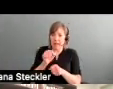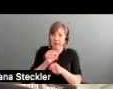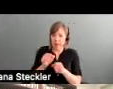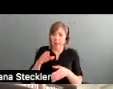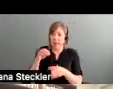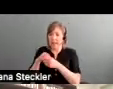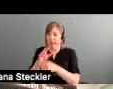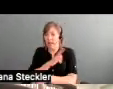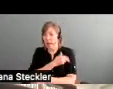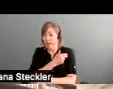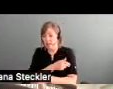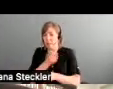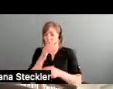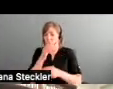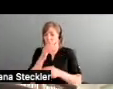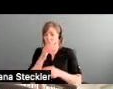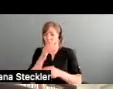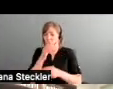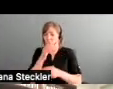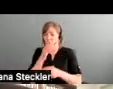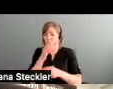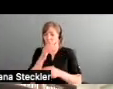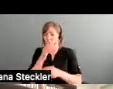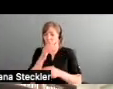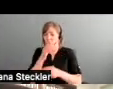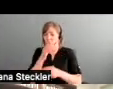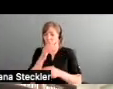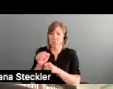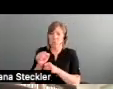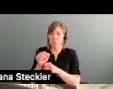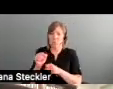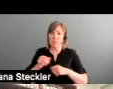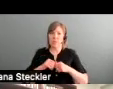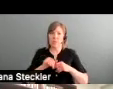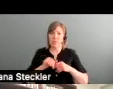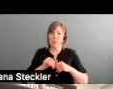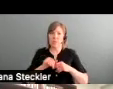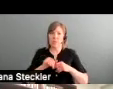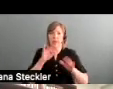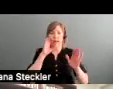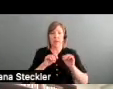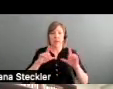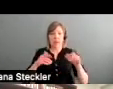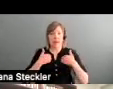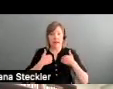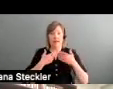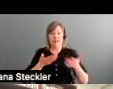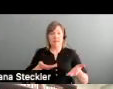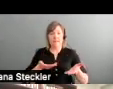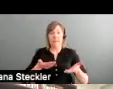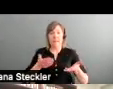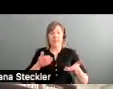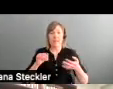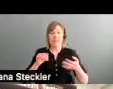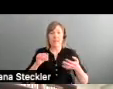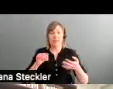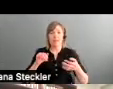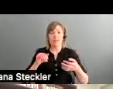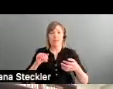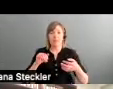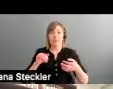either inside the hospital or outside of it. And so this fifth image that I have is of